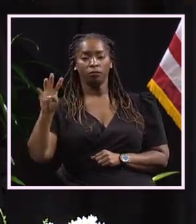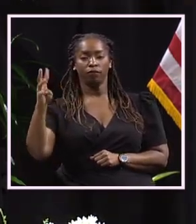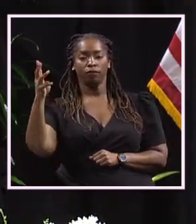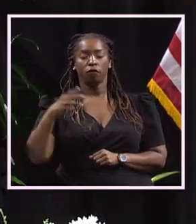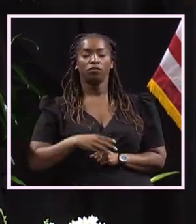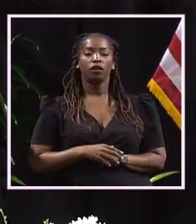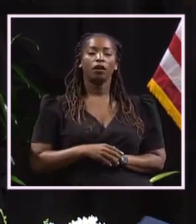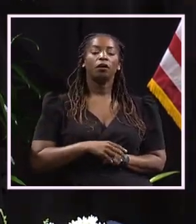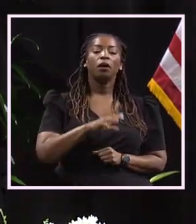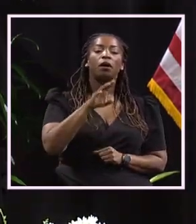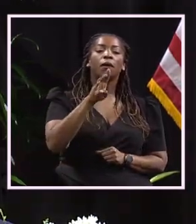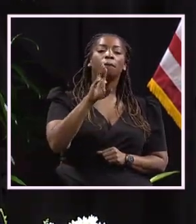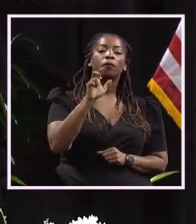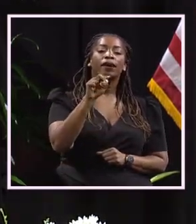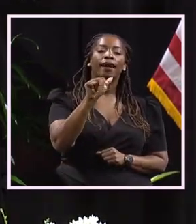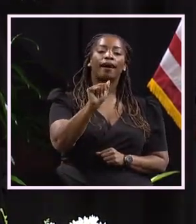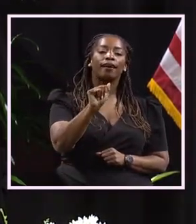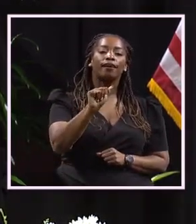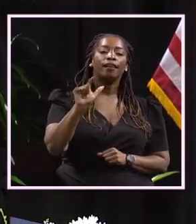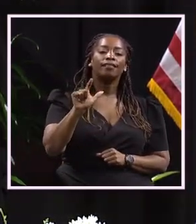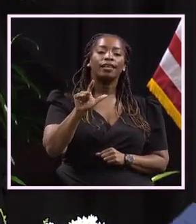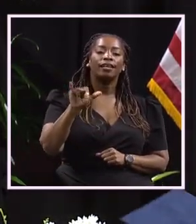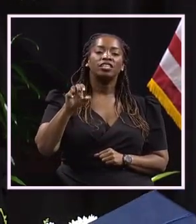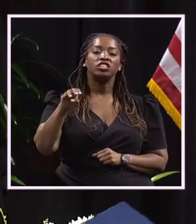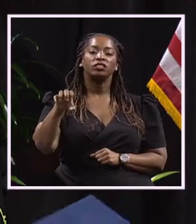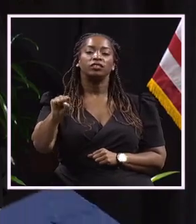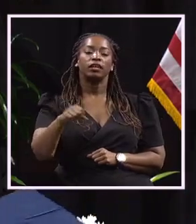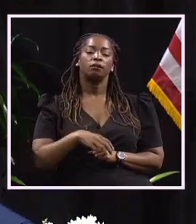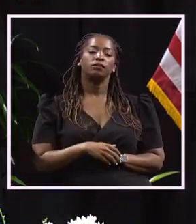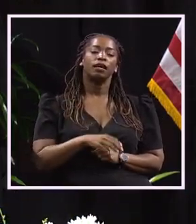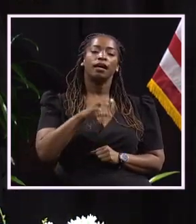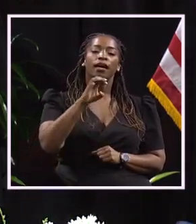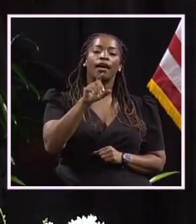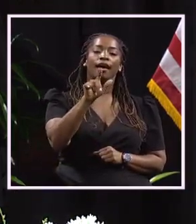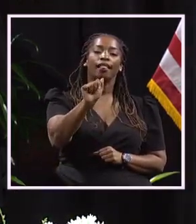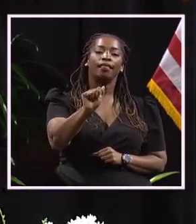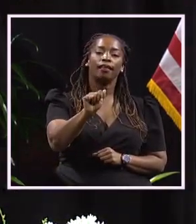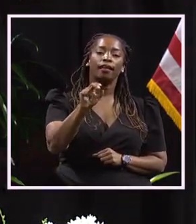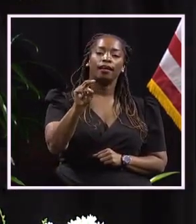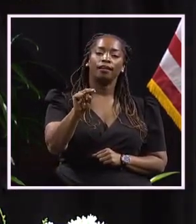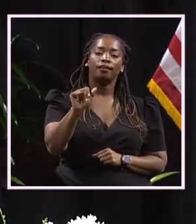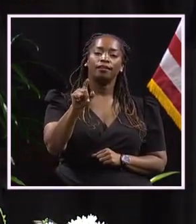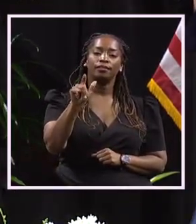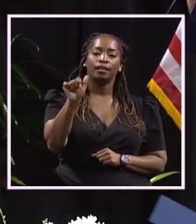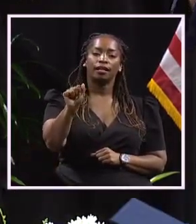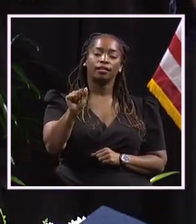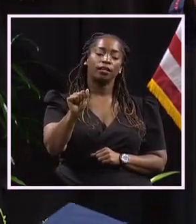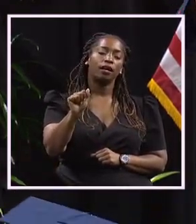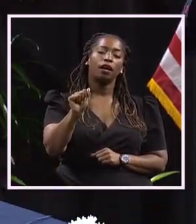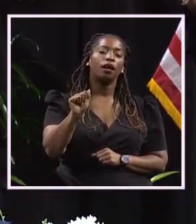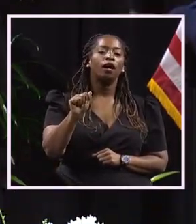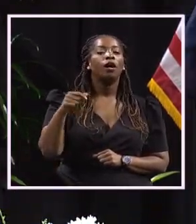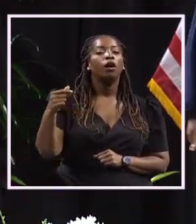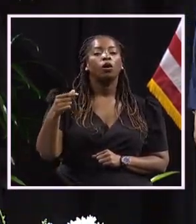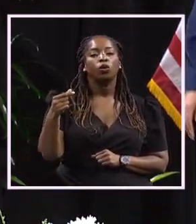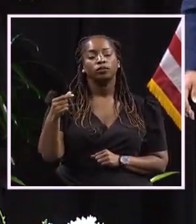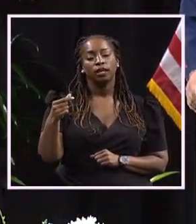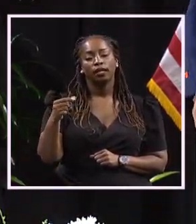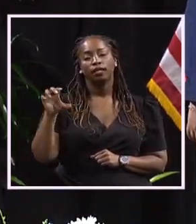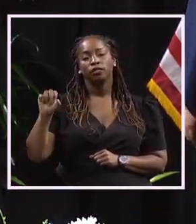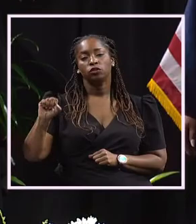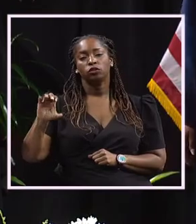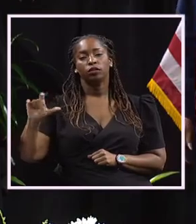Brianna Lillian James. Elia Natalia Gonzalez, summa cum laude. Sarah